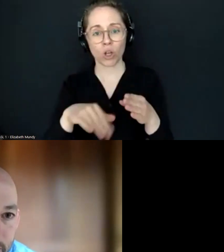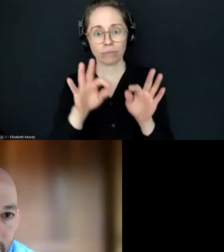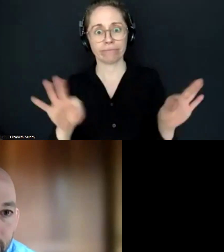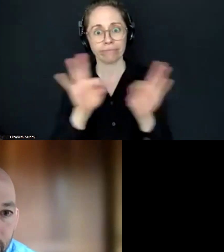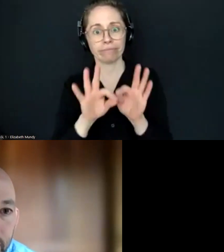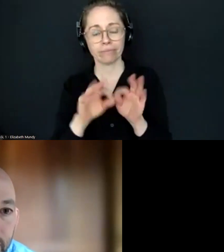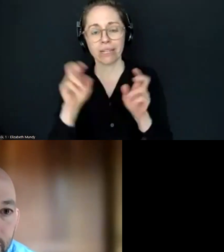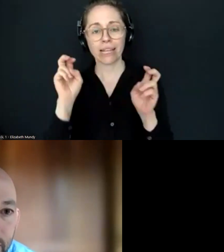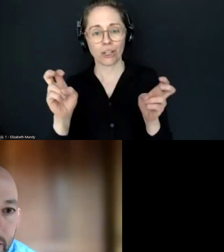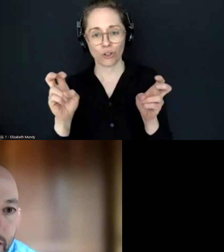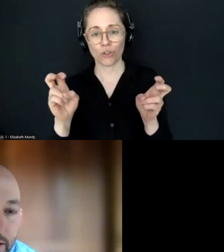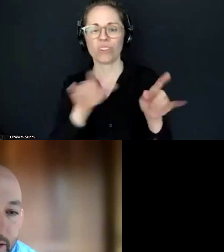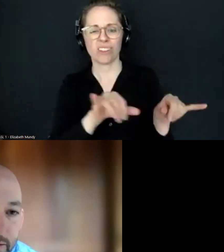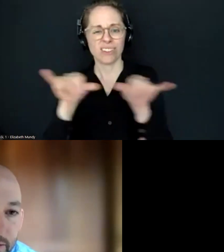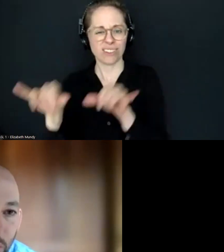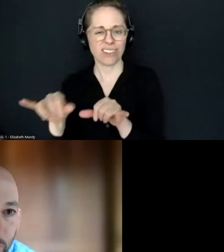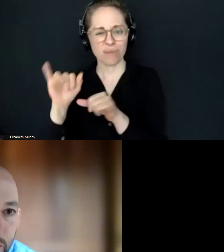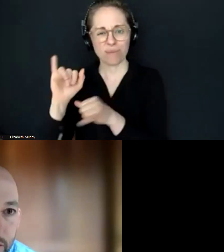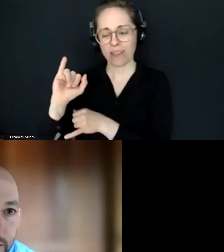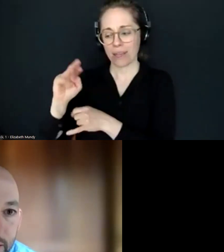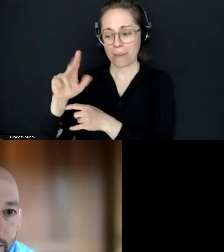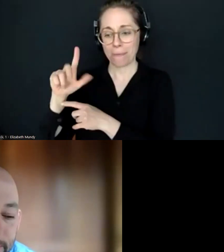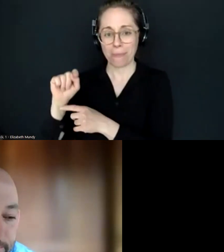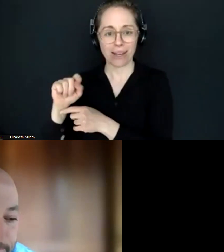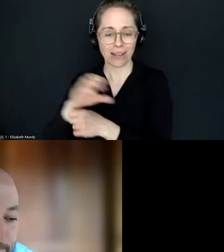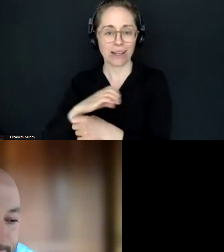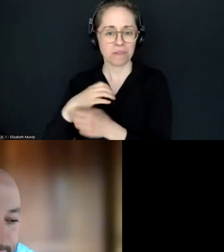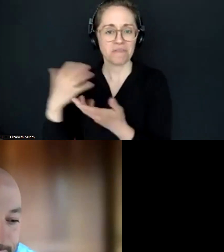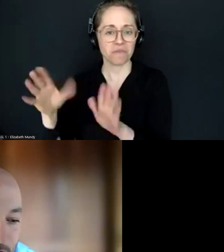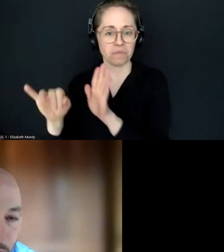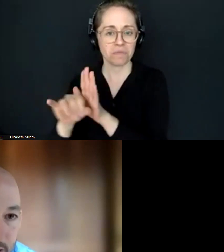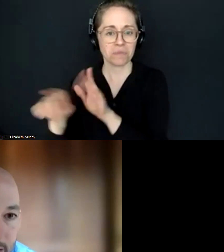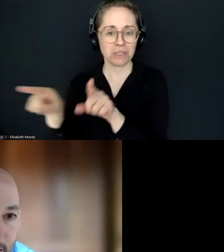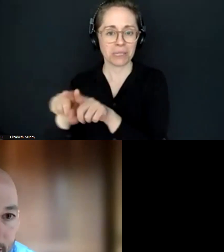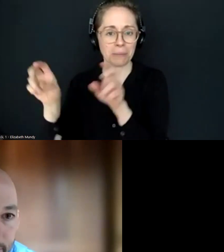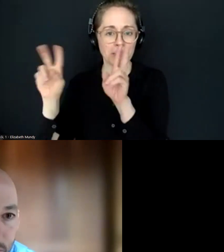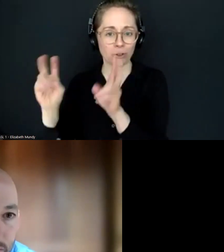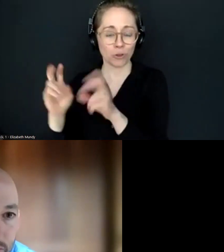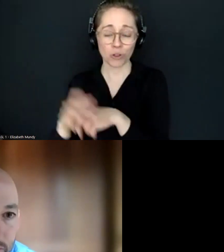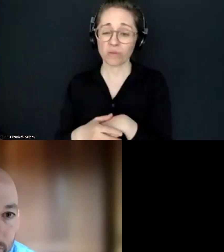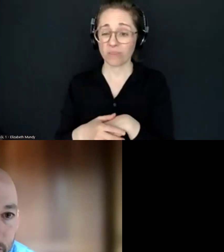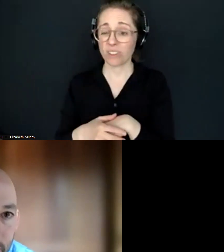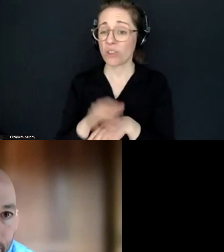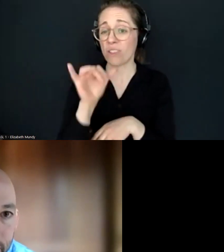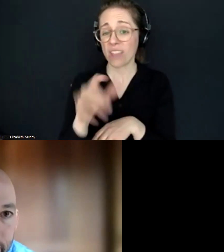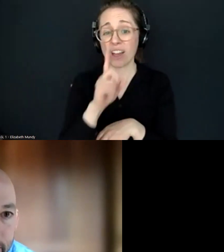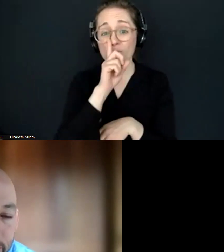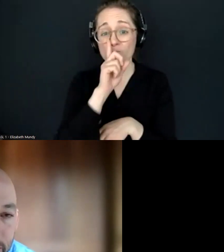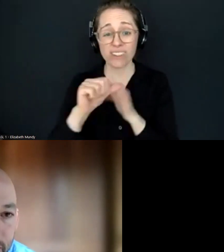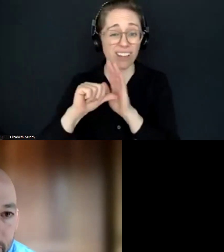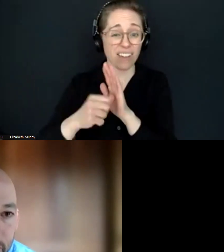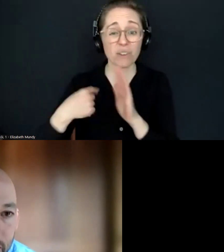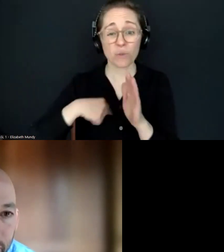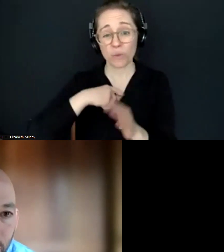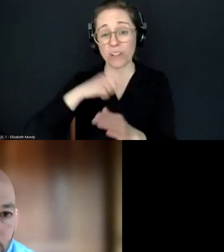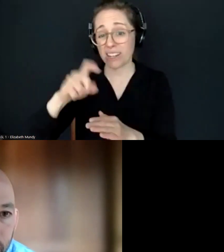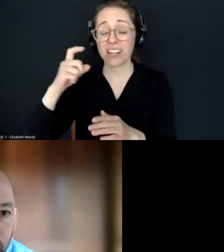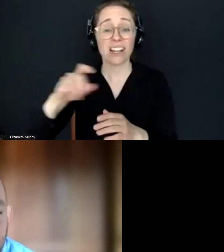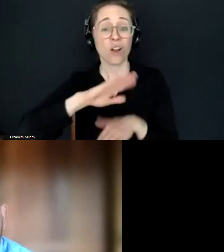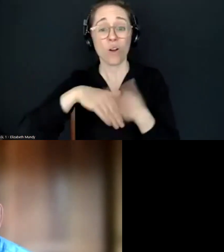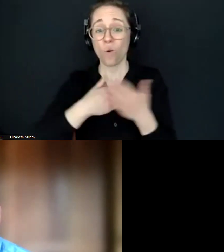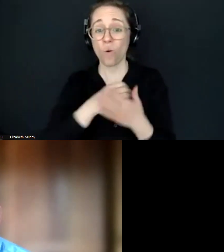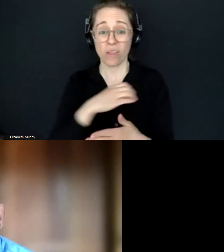Committee has identified. I think that's appropriate. We need that kind of focus. We need all the committees to be thinking about how their